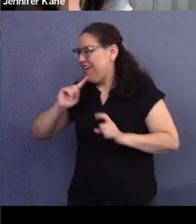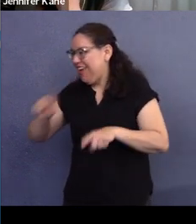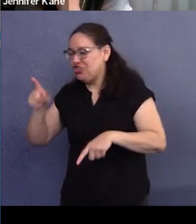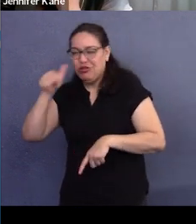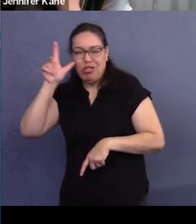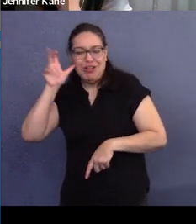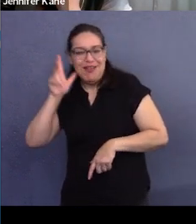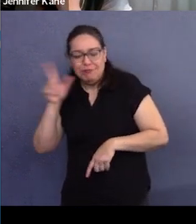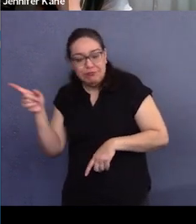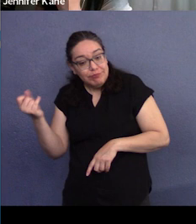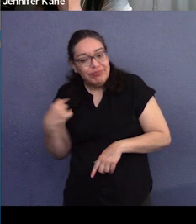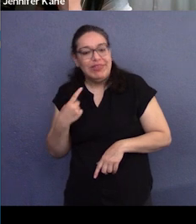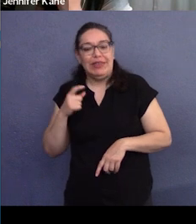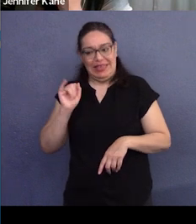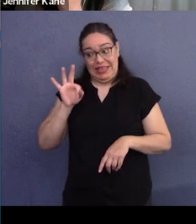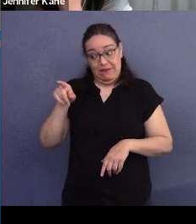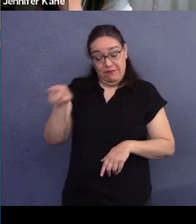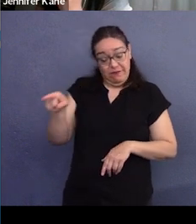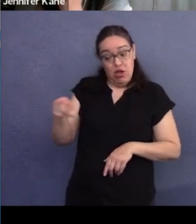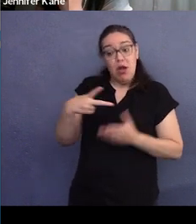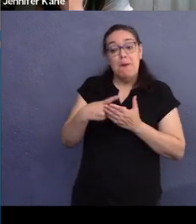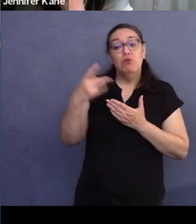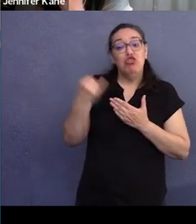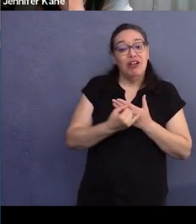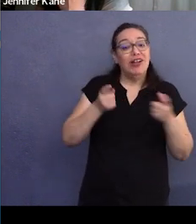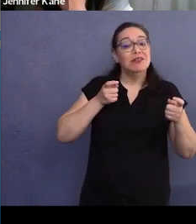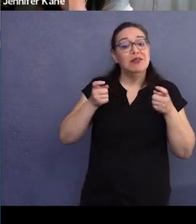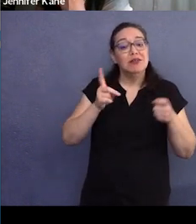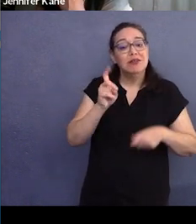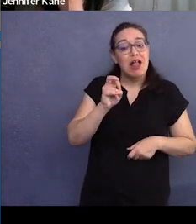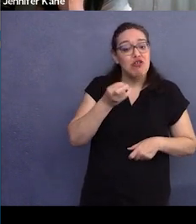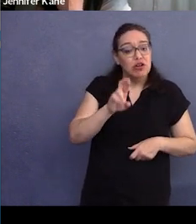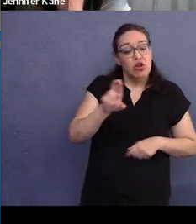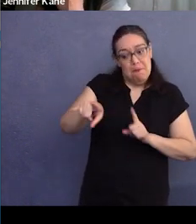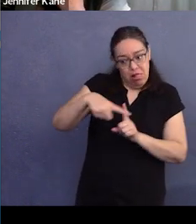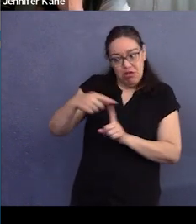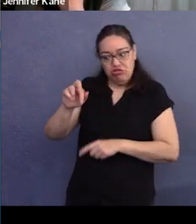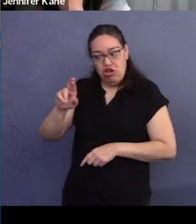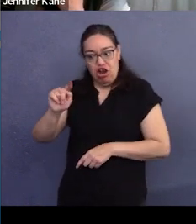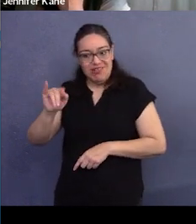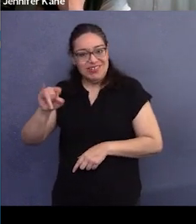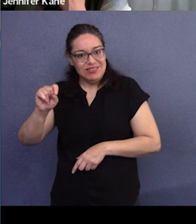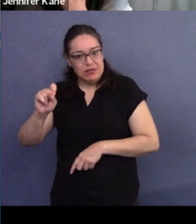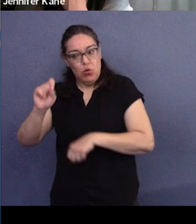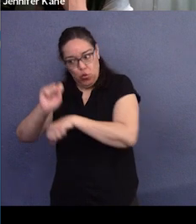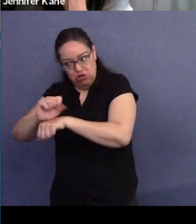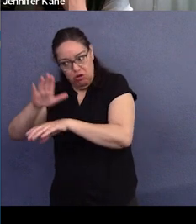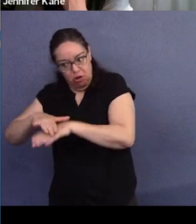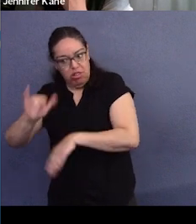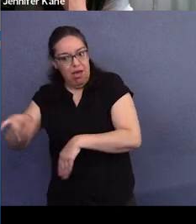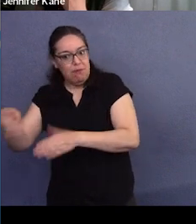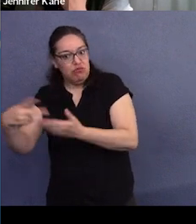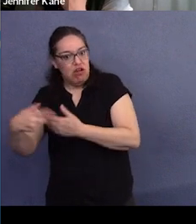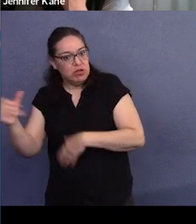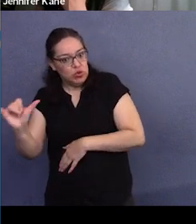Heidi the other day, where it's like, if she is project director, but also an artist who will be working on the project directly as an artist, she